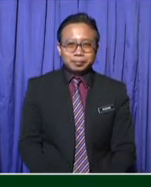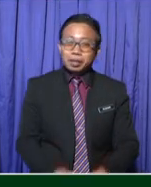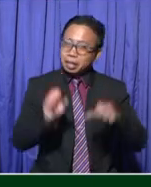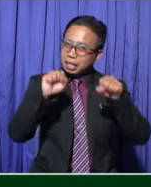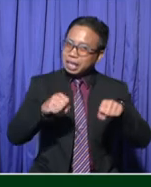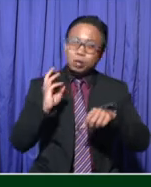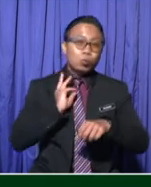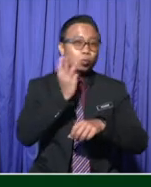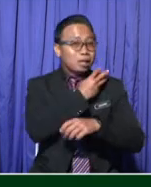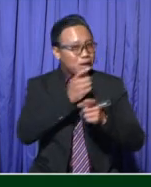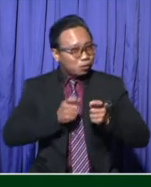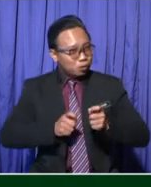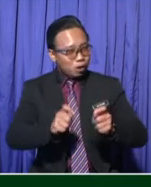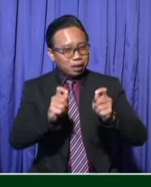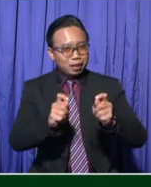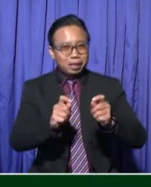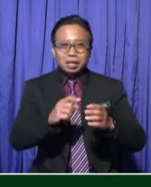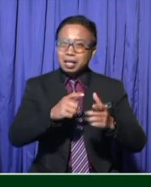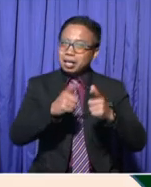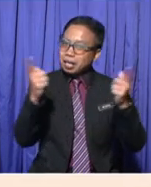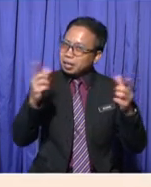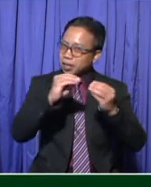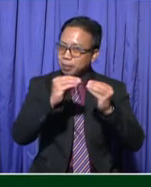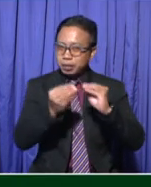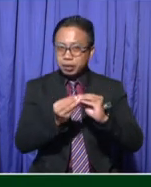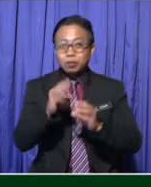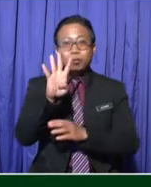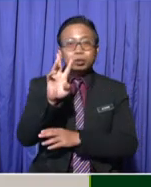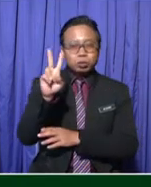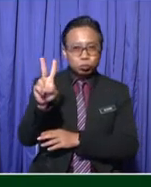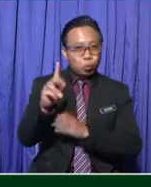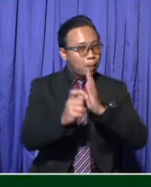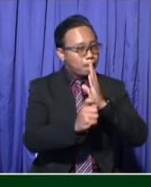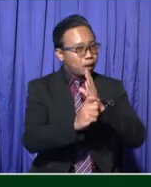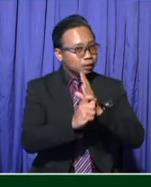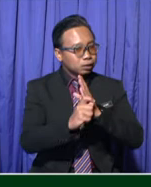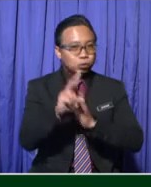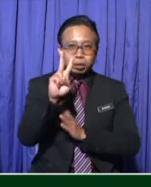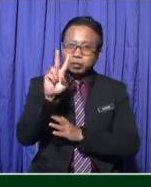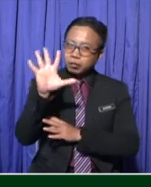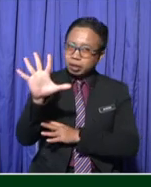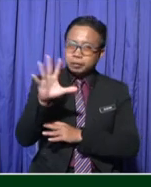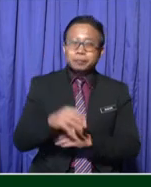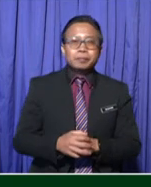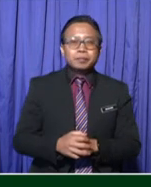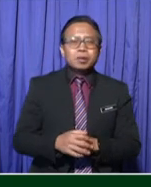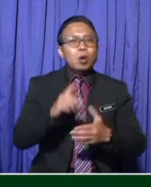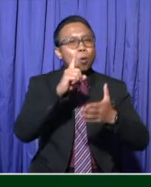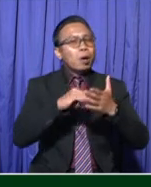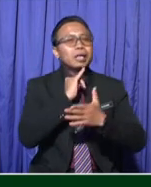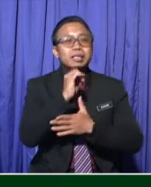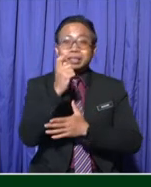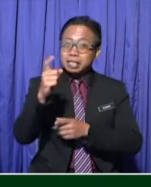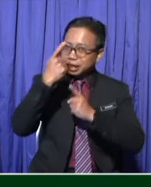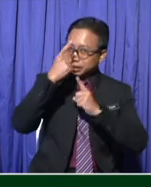Can we try with other numbers? 42 plus 25. What is the